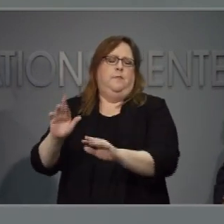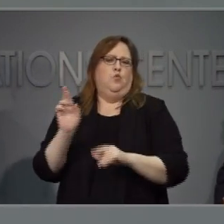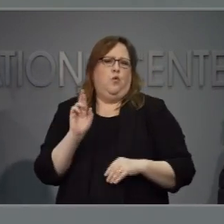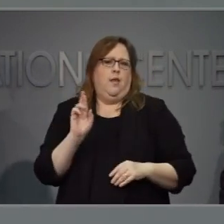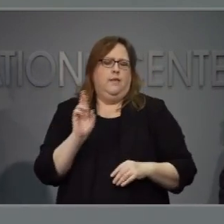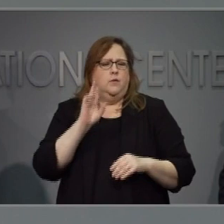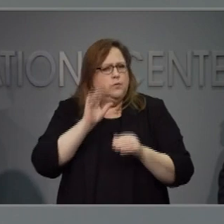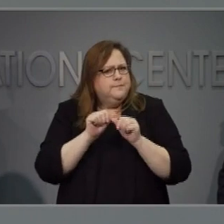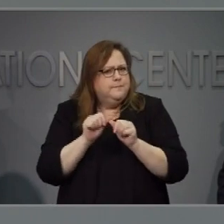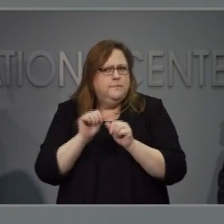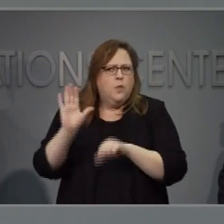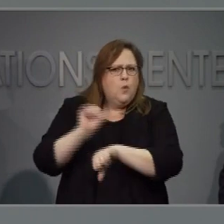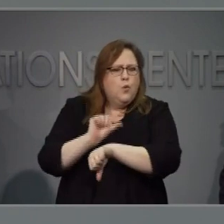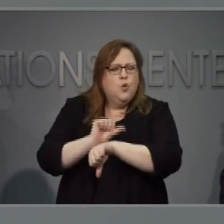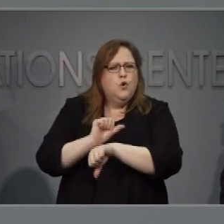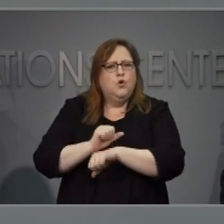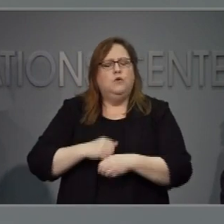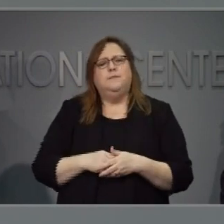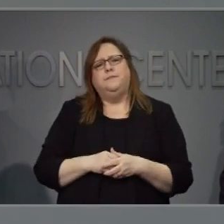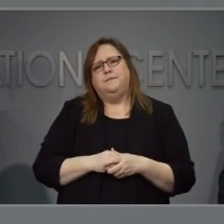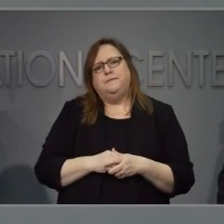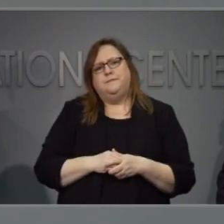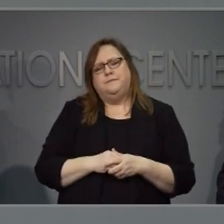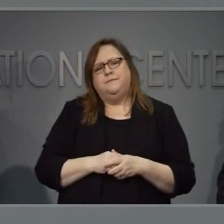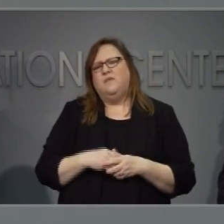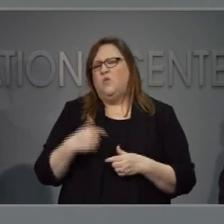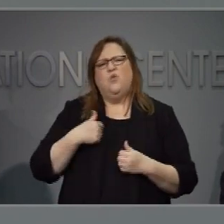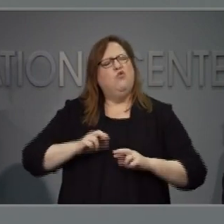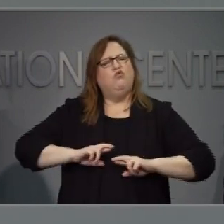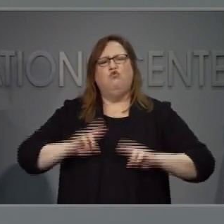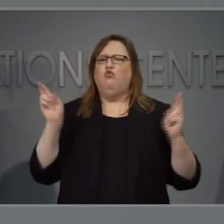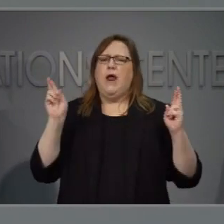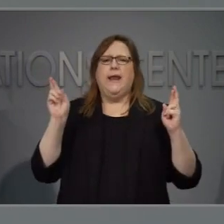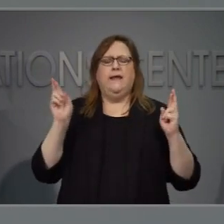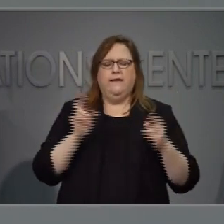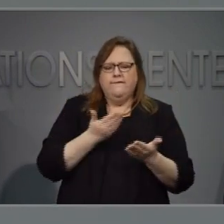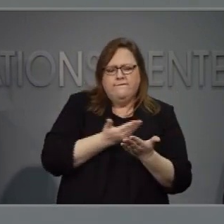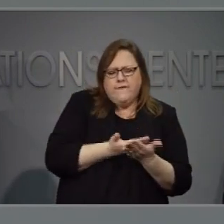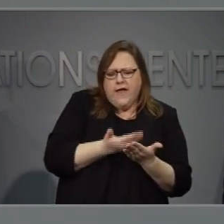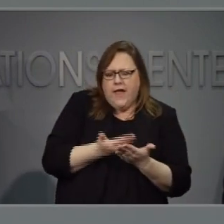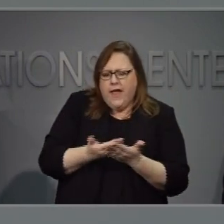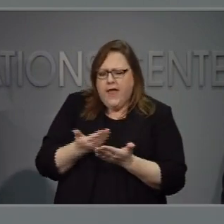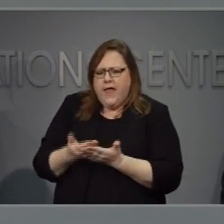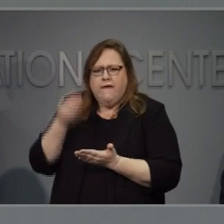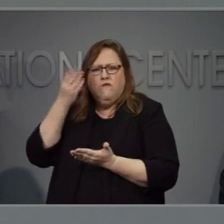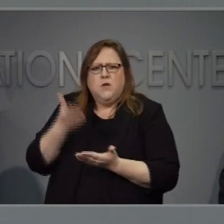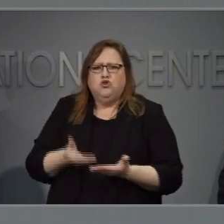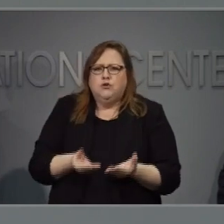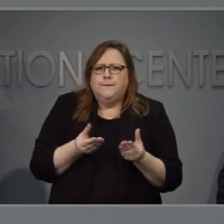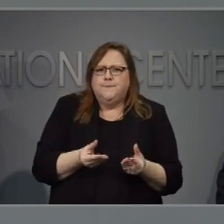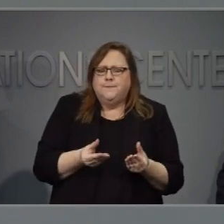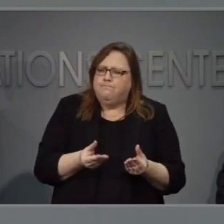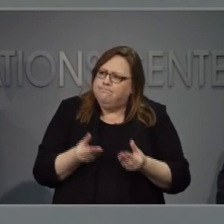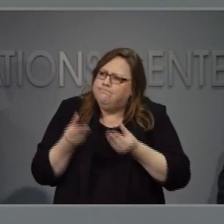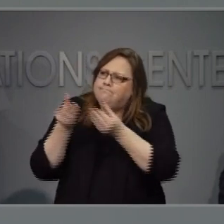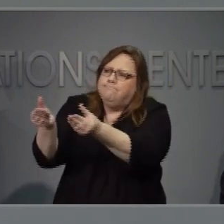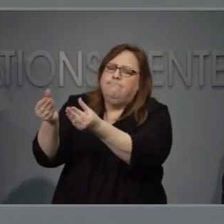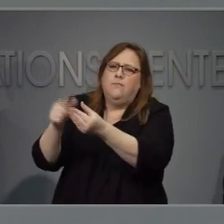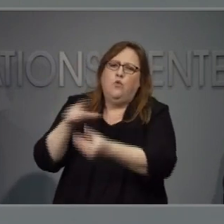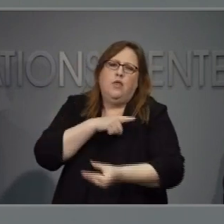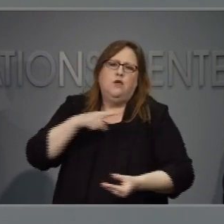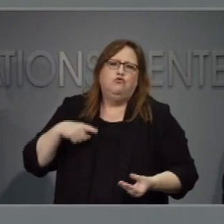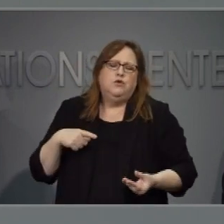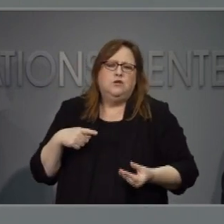and we stand ready to provide to our lawmakers fact-driven information and recommendations